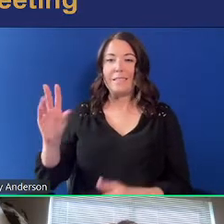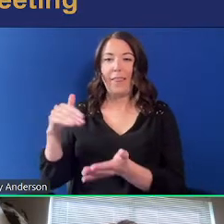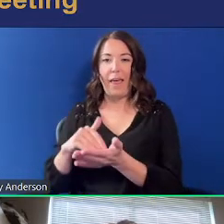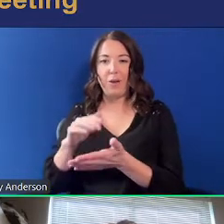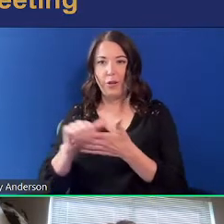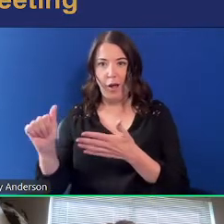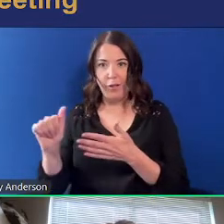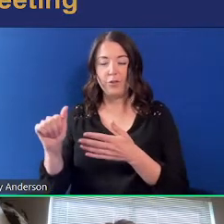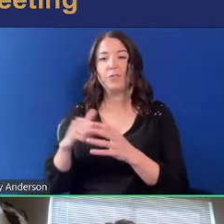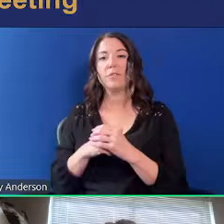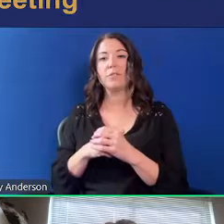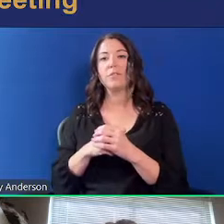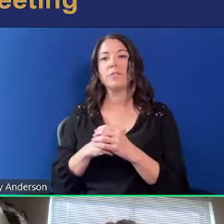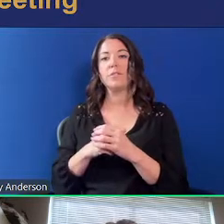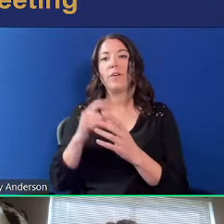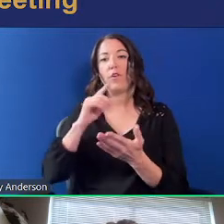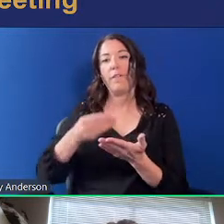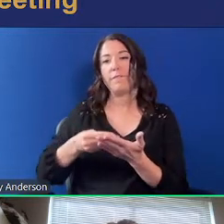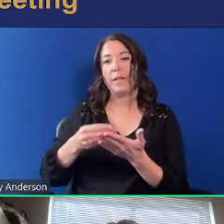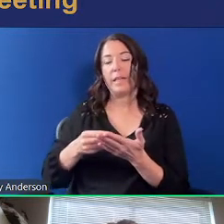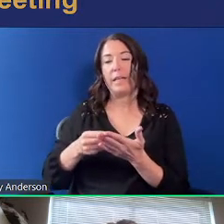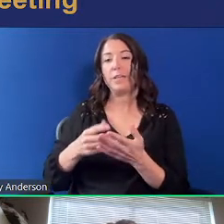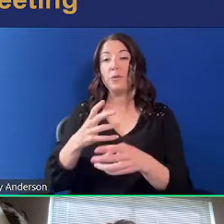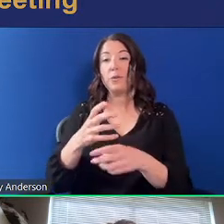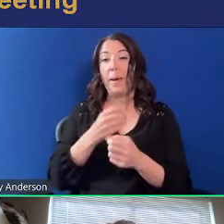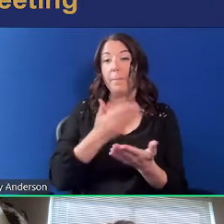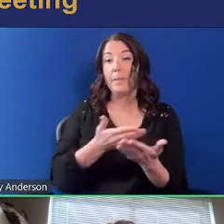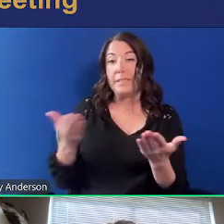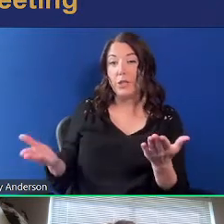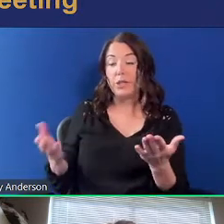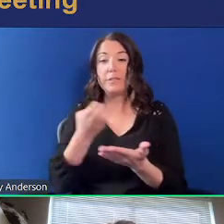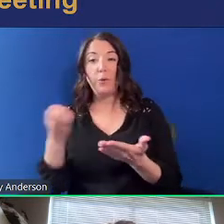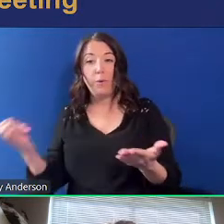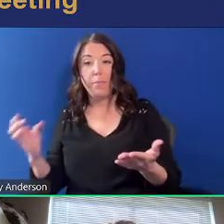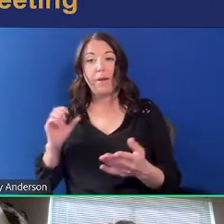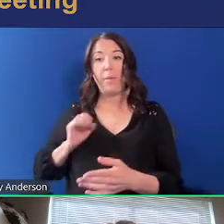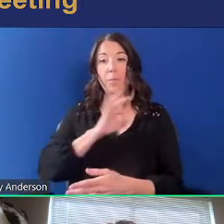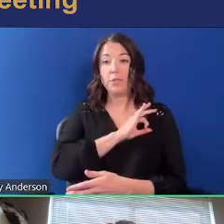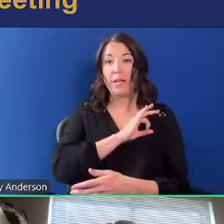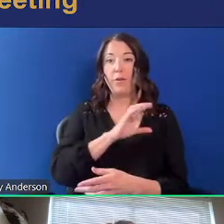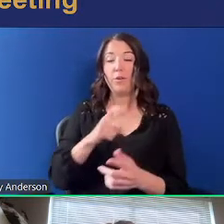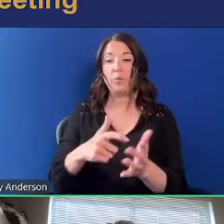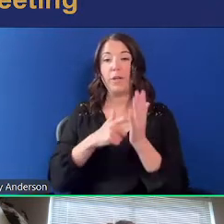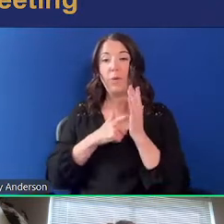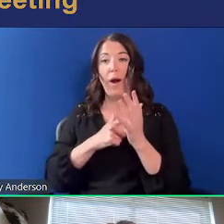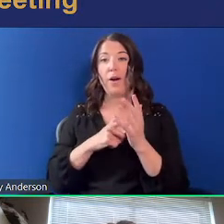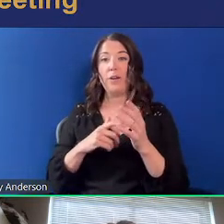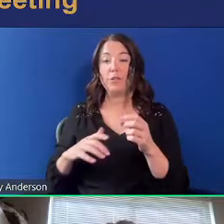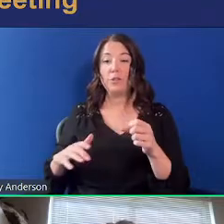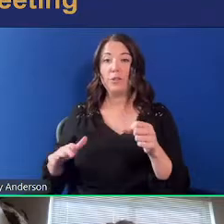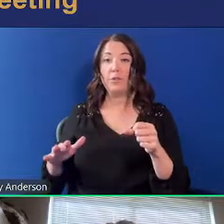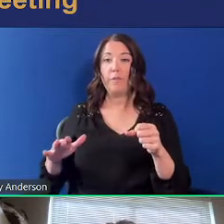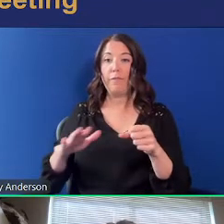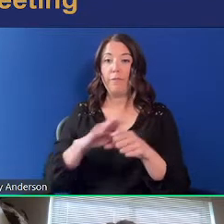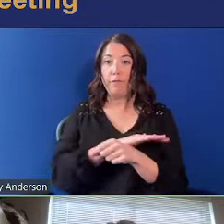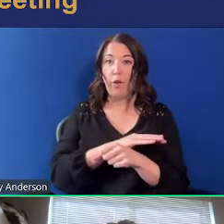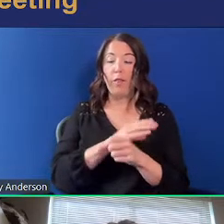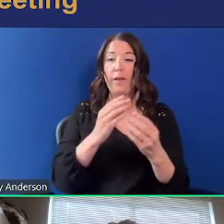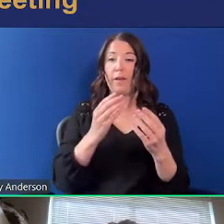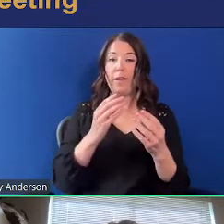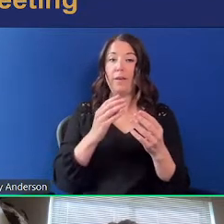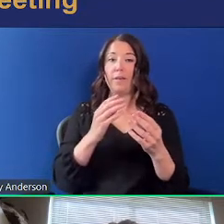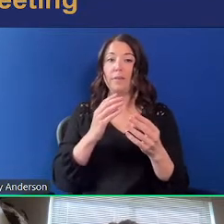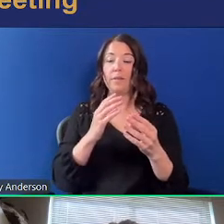$766,000 in funding to secure materials, equipment, and dedicated personnel required to fully remediate the 2025 audit findings